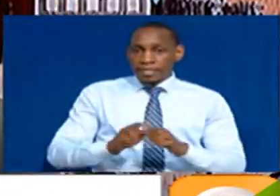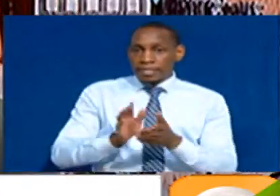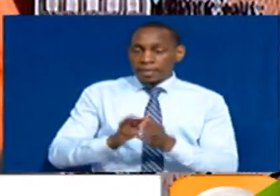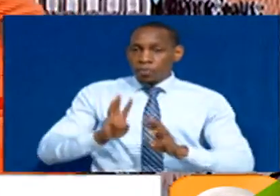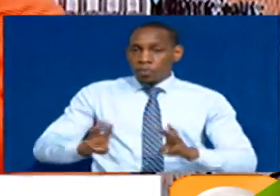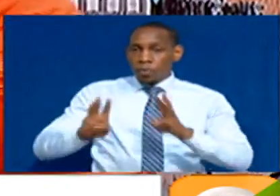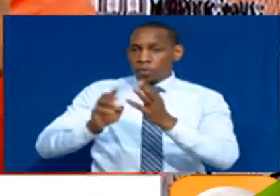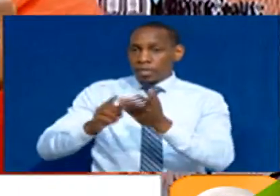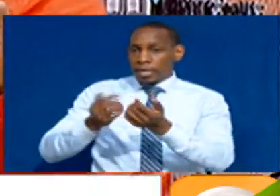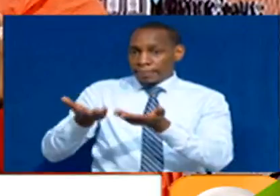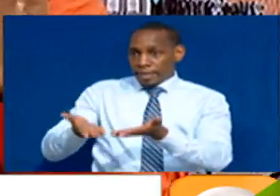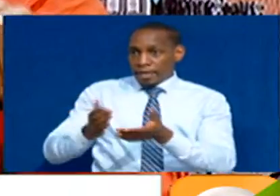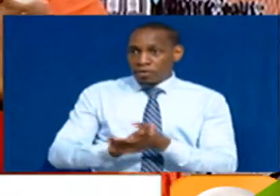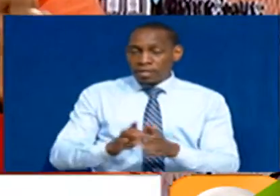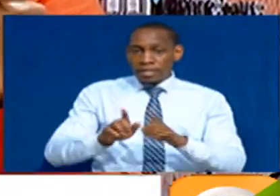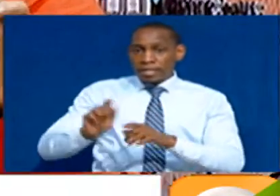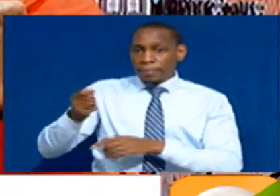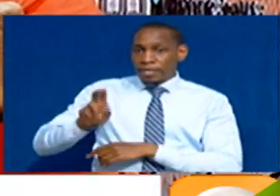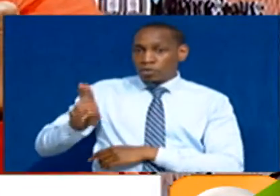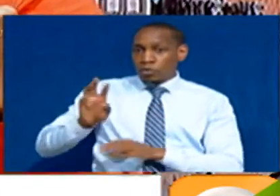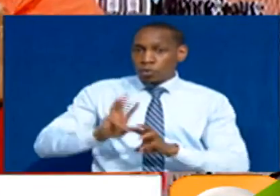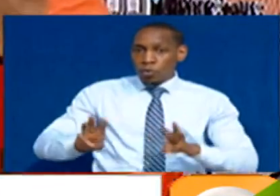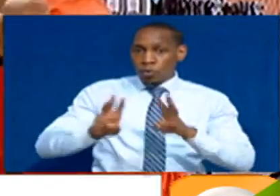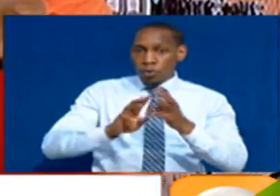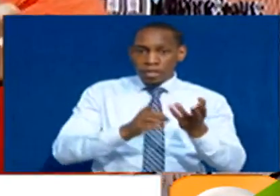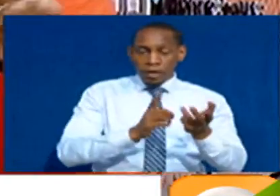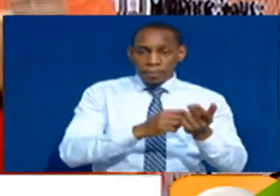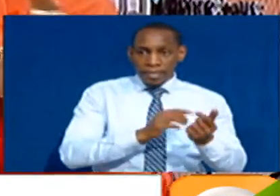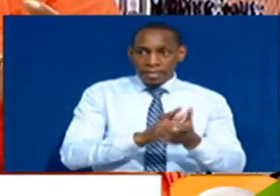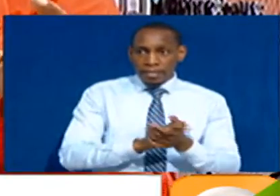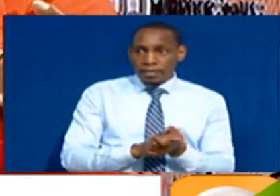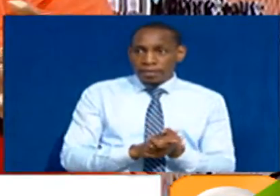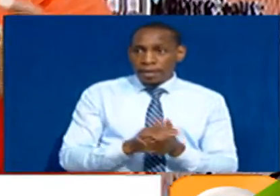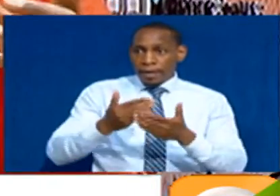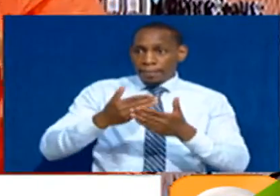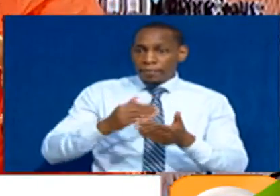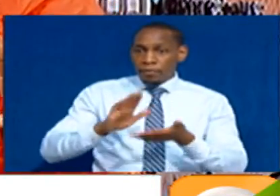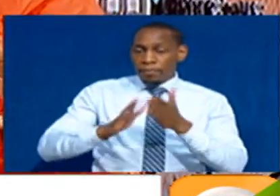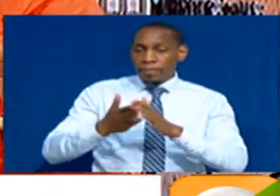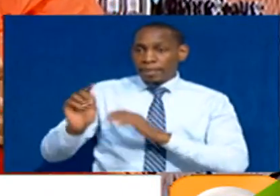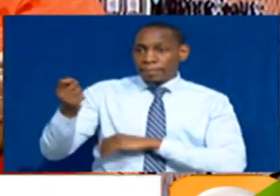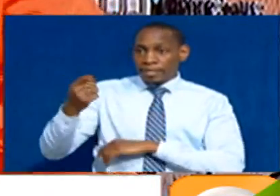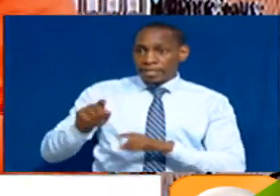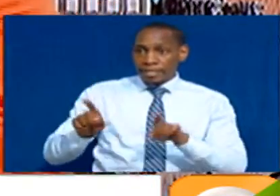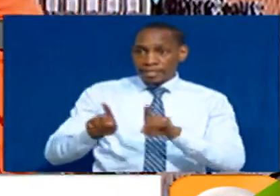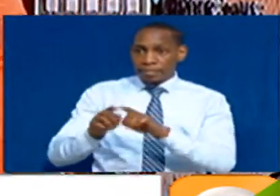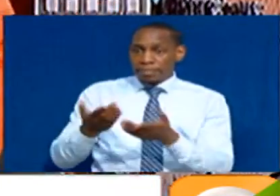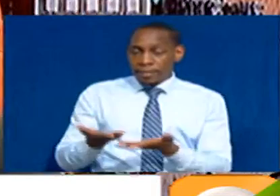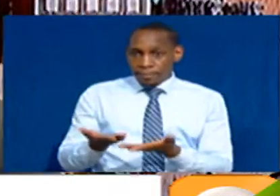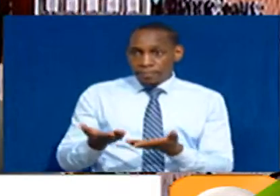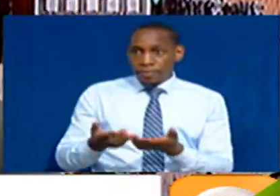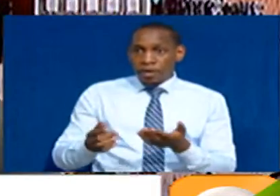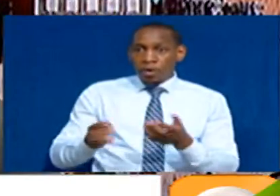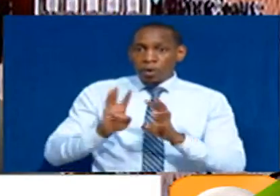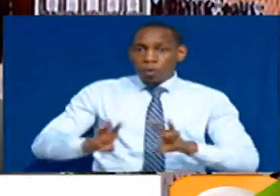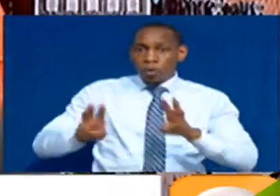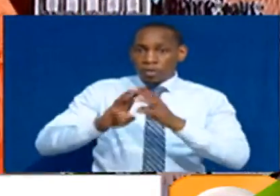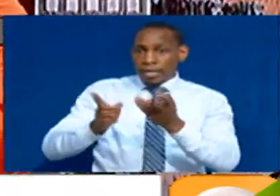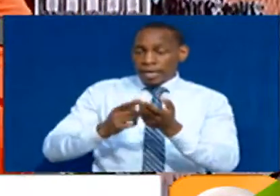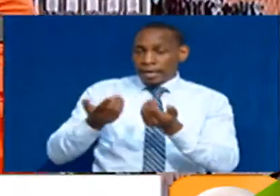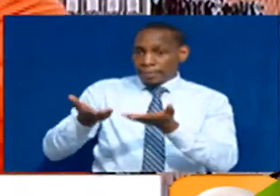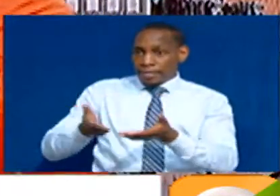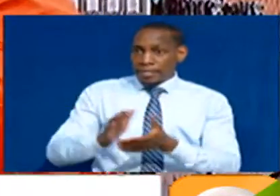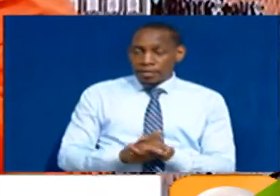he have now? How much did President Uhuru Kenyatta, how much was he worth before he became president, and how much is he worth